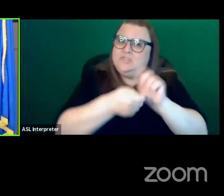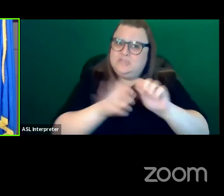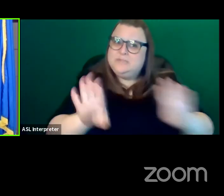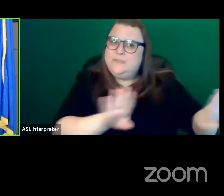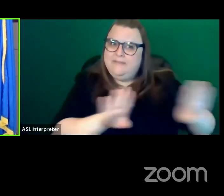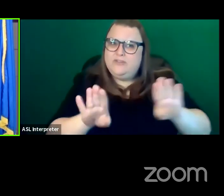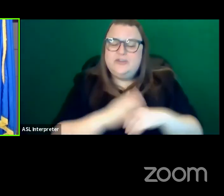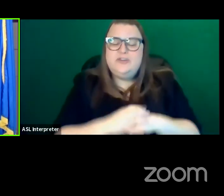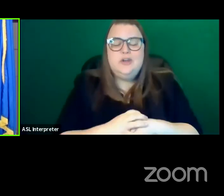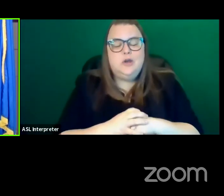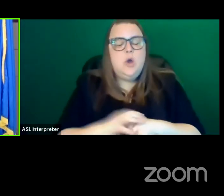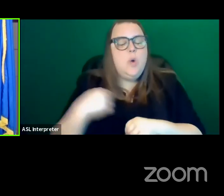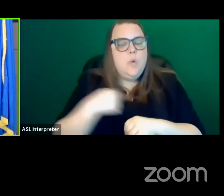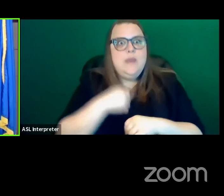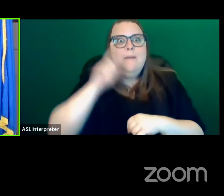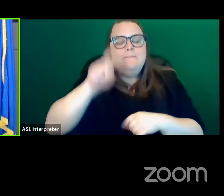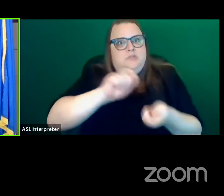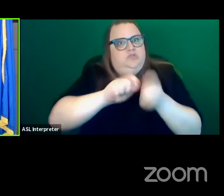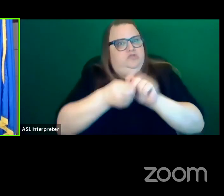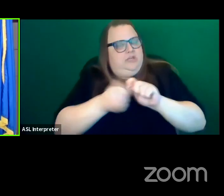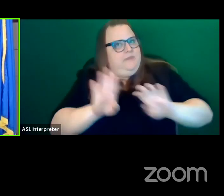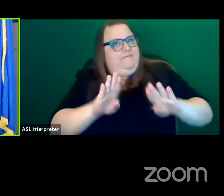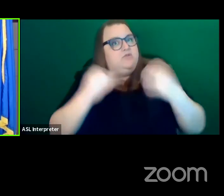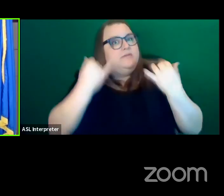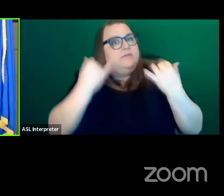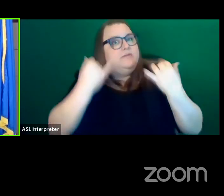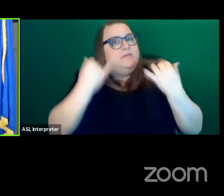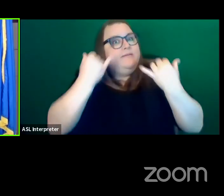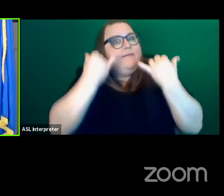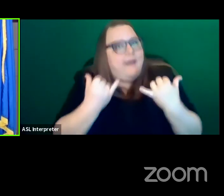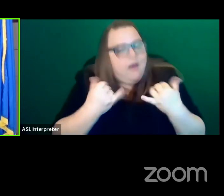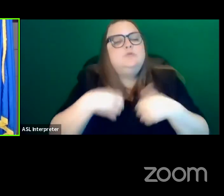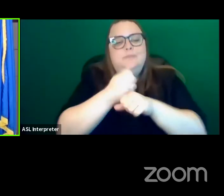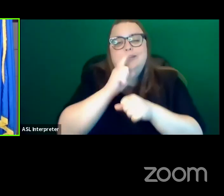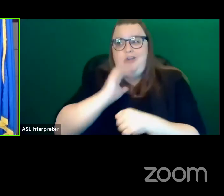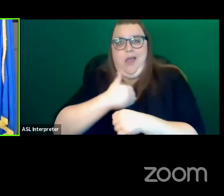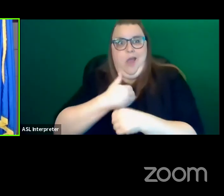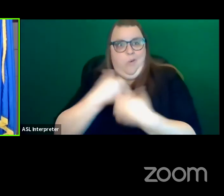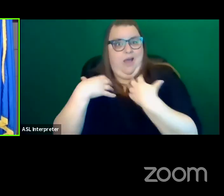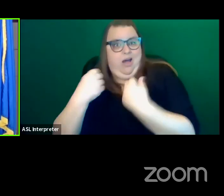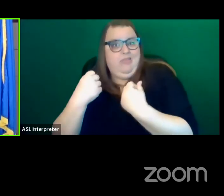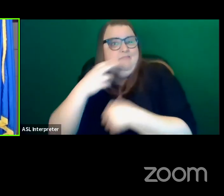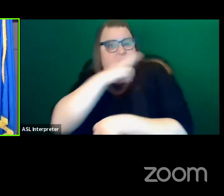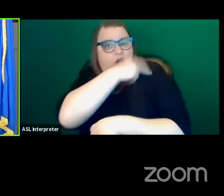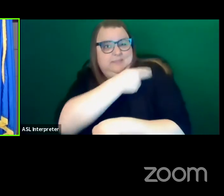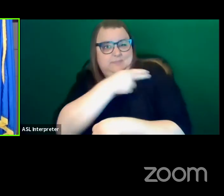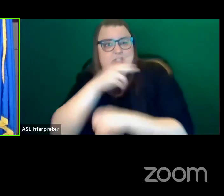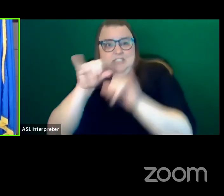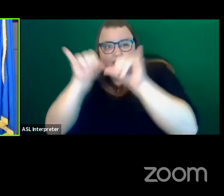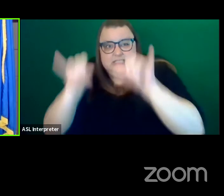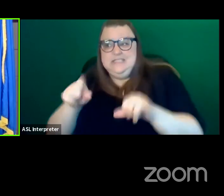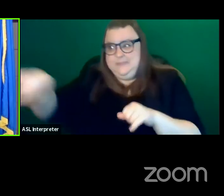the curve now in order to sustain health systems both COVID and non-COVID emergencies